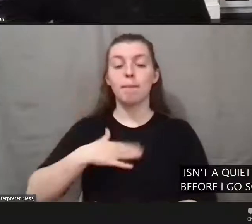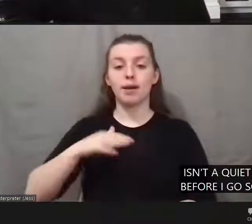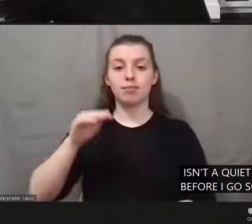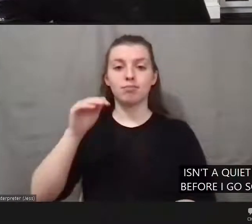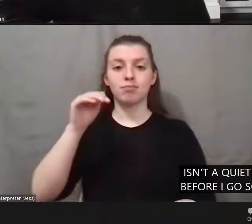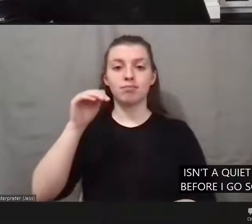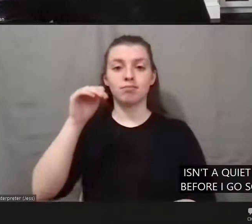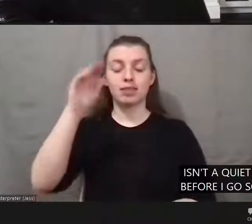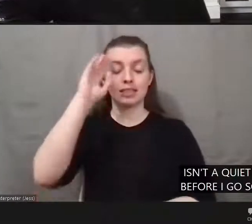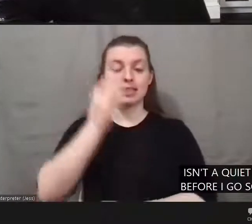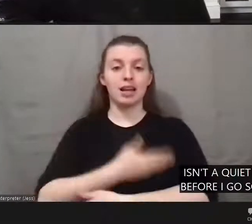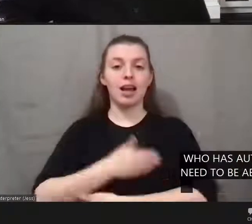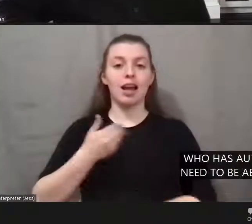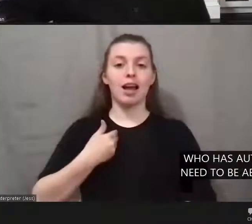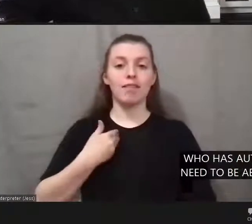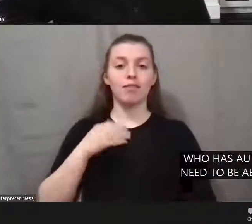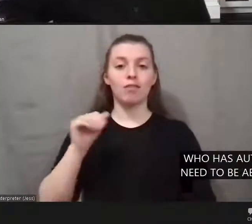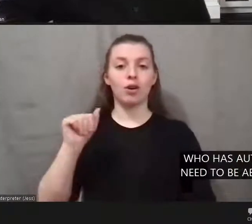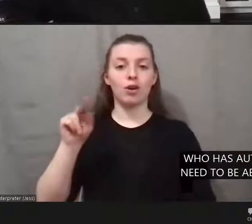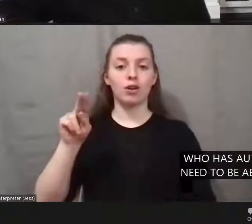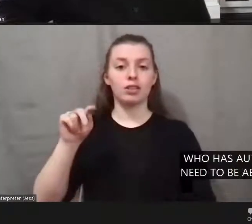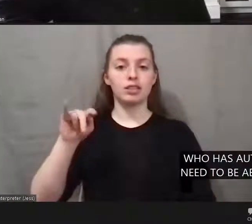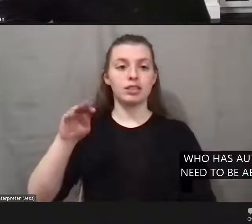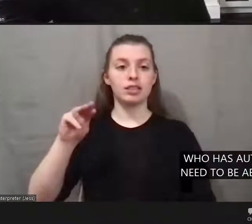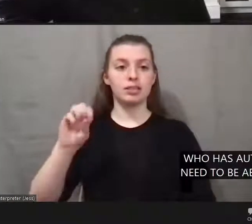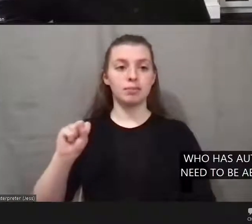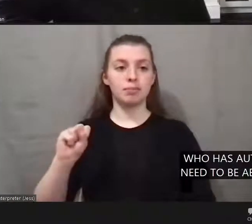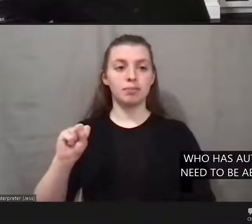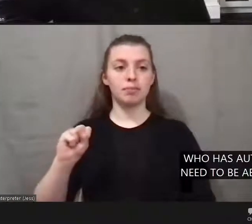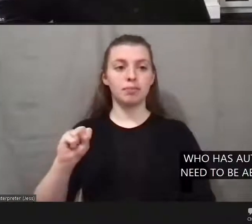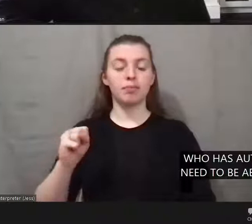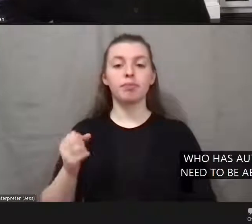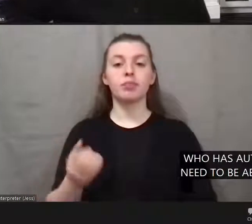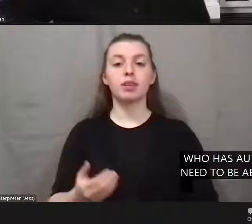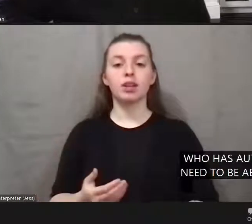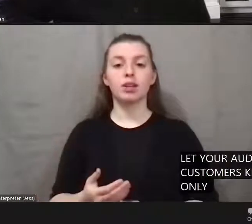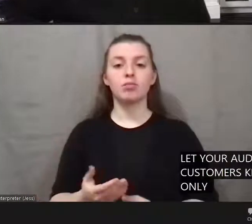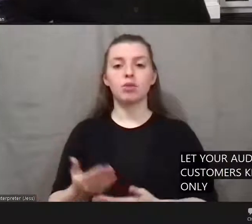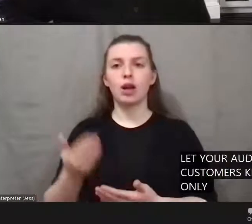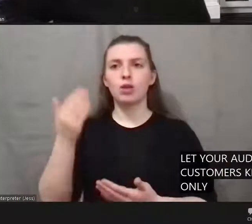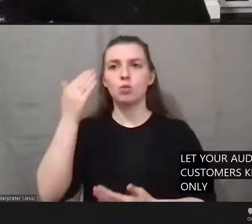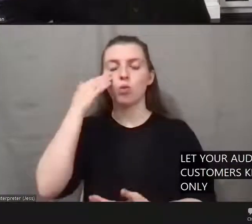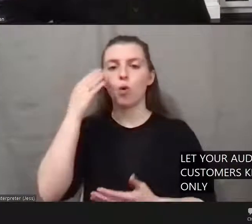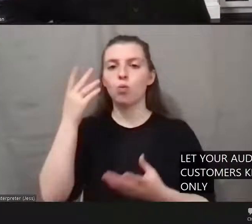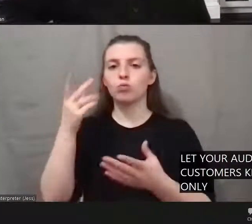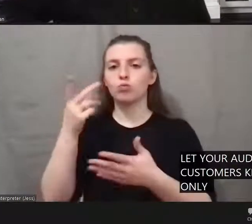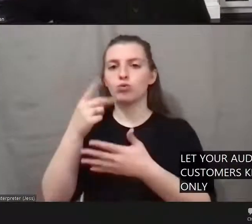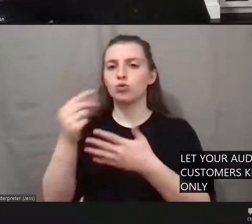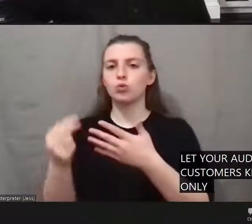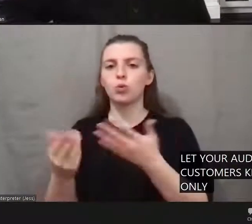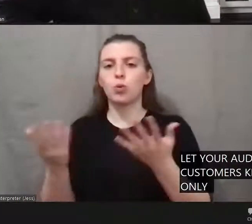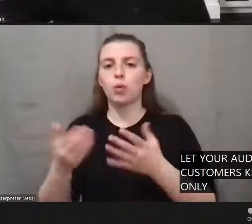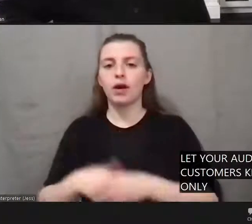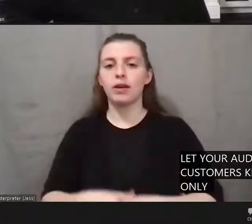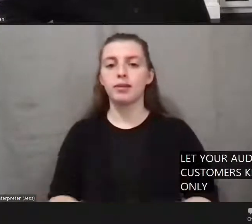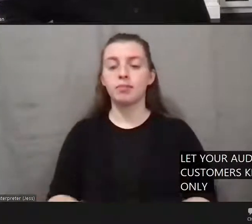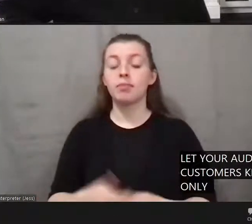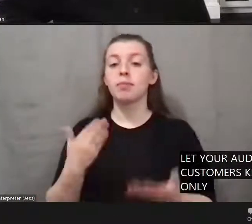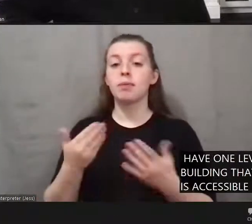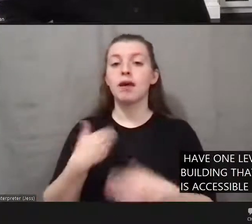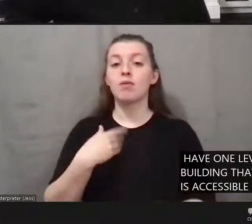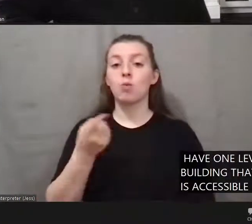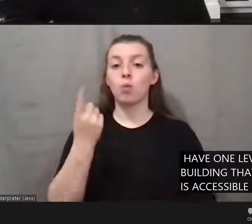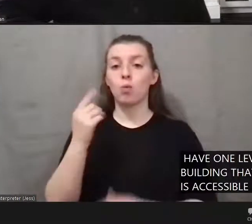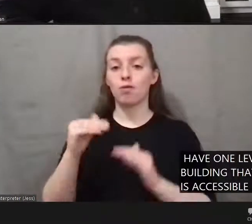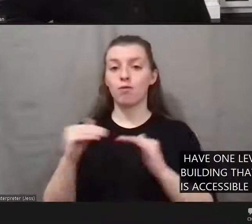your clients or your customers know that you only have one level of your 3-story building that's accessible.